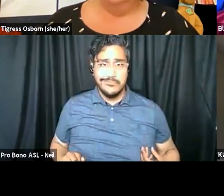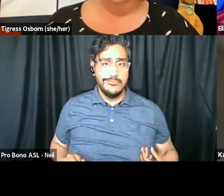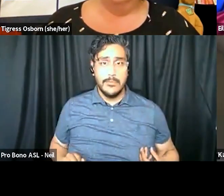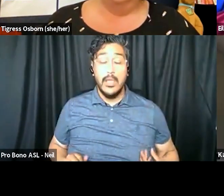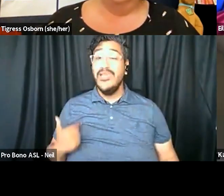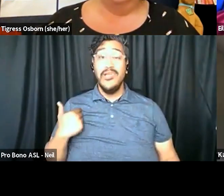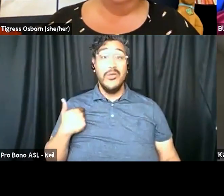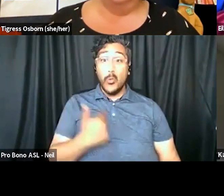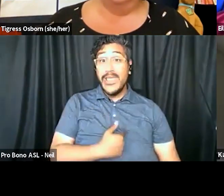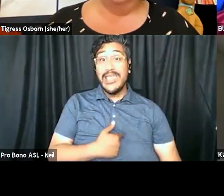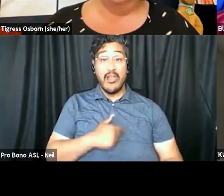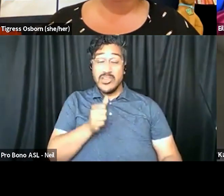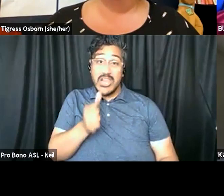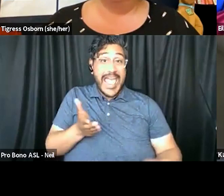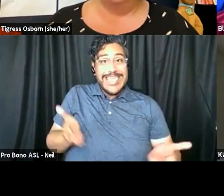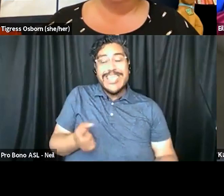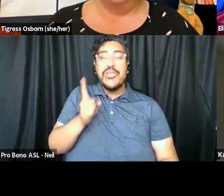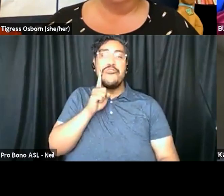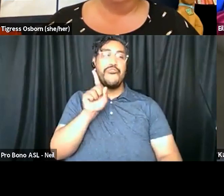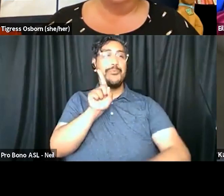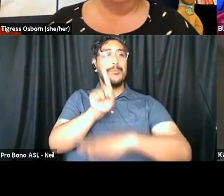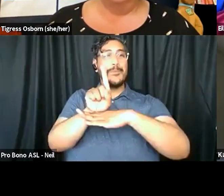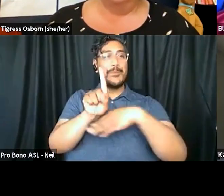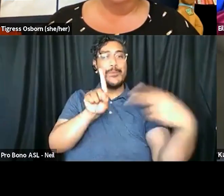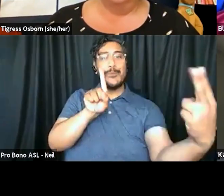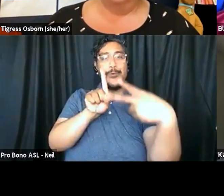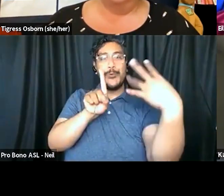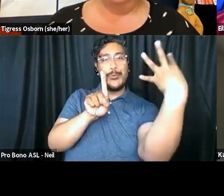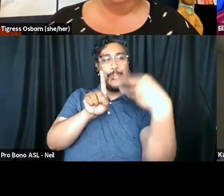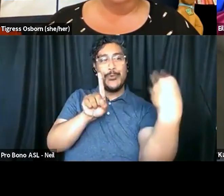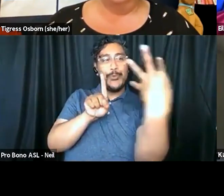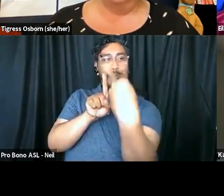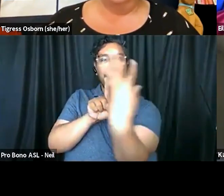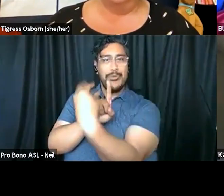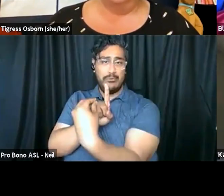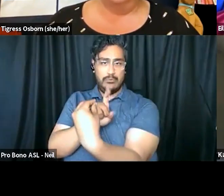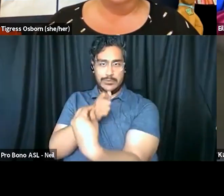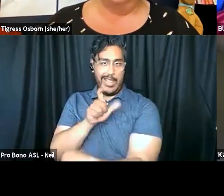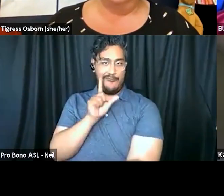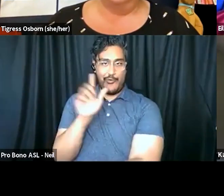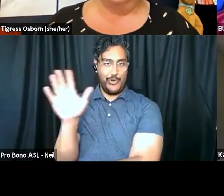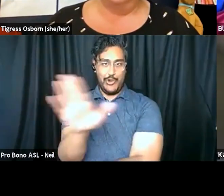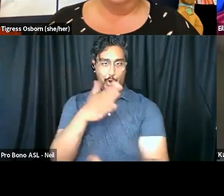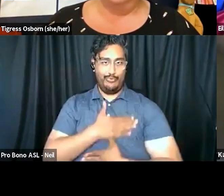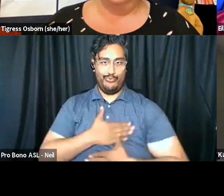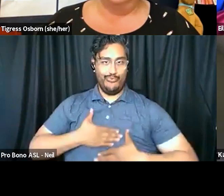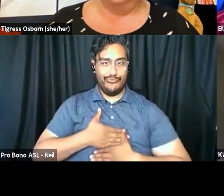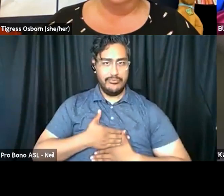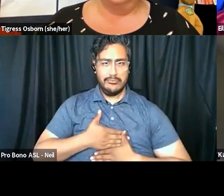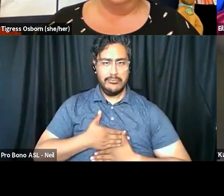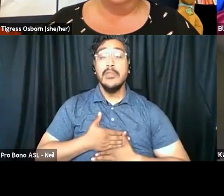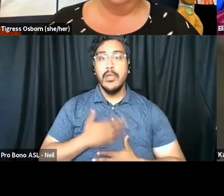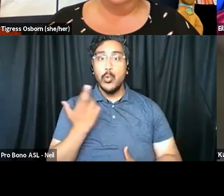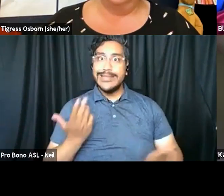earth to be decorations, not here for your entertainment. We are here to live